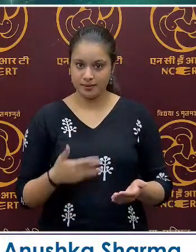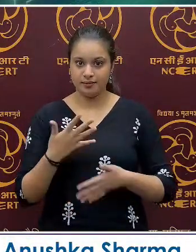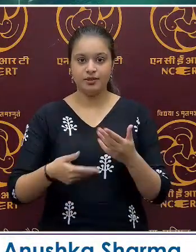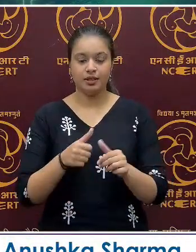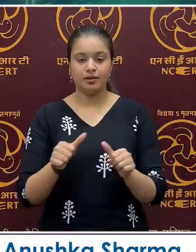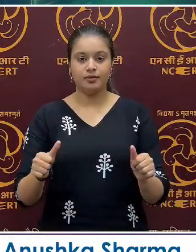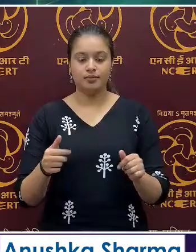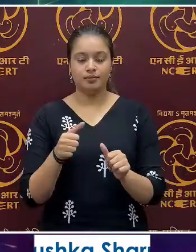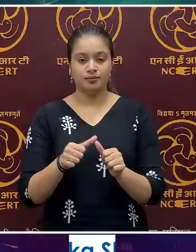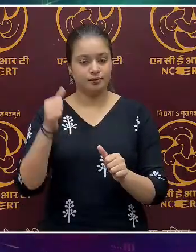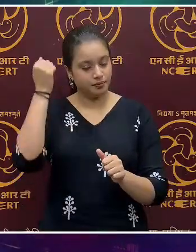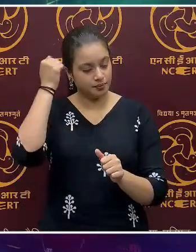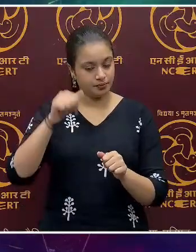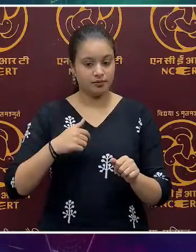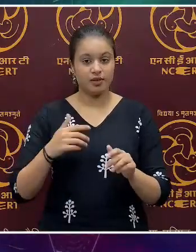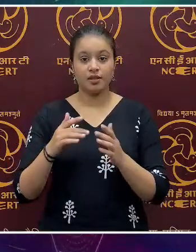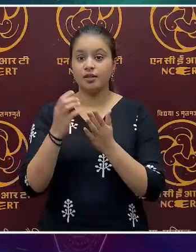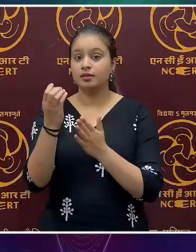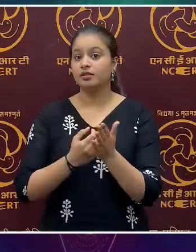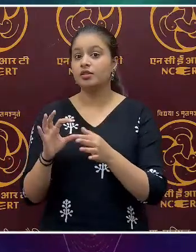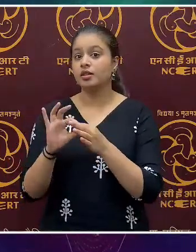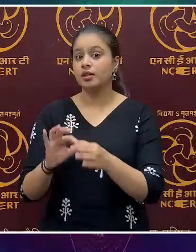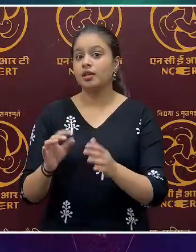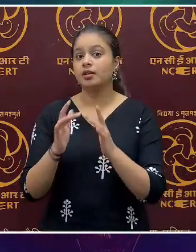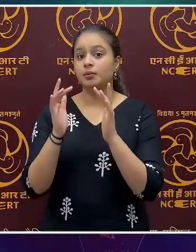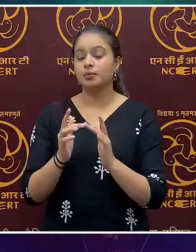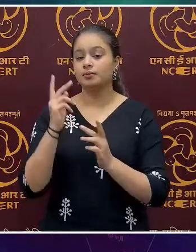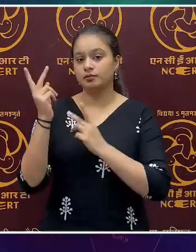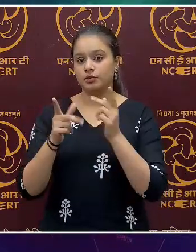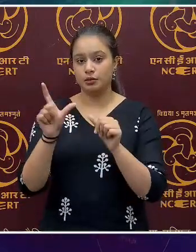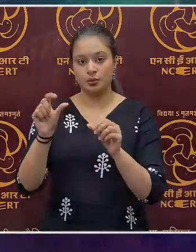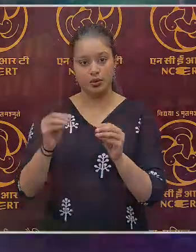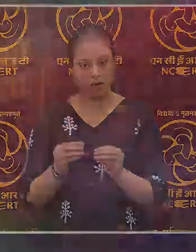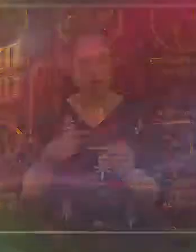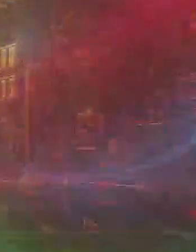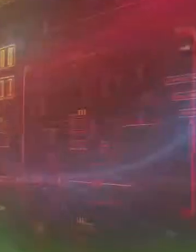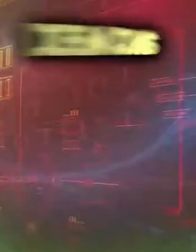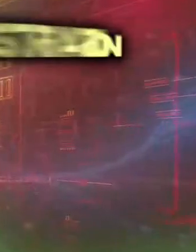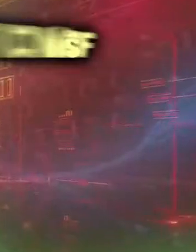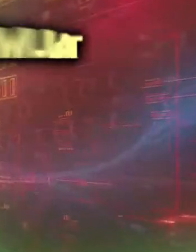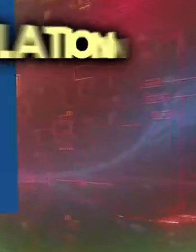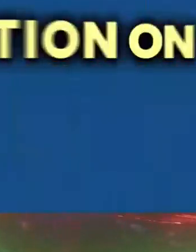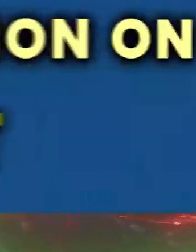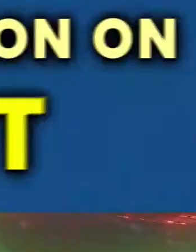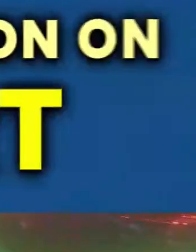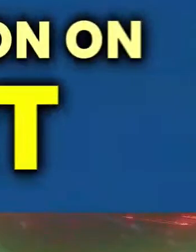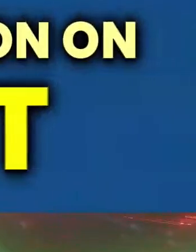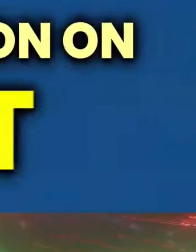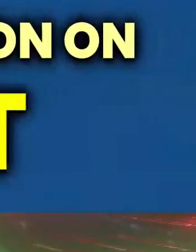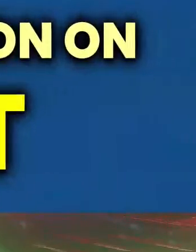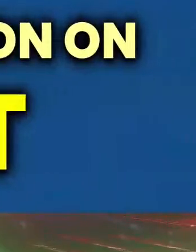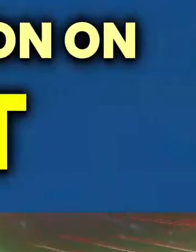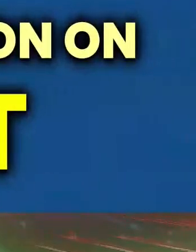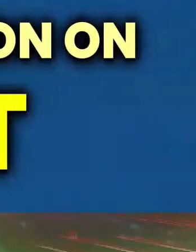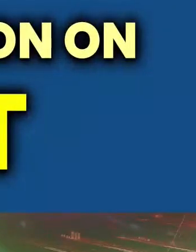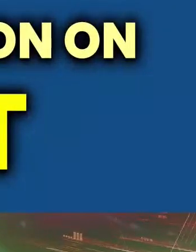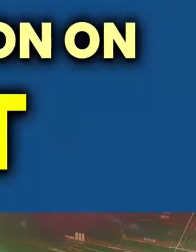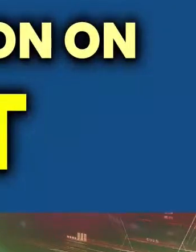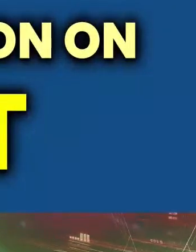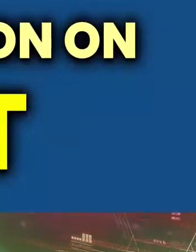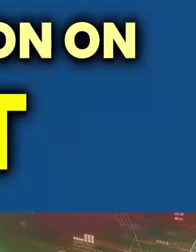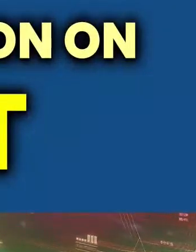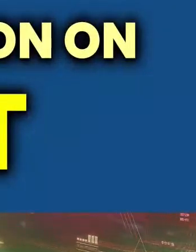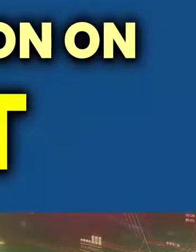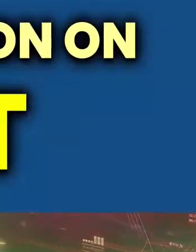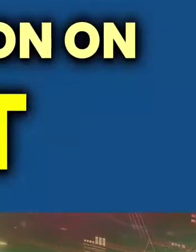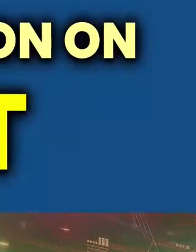this session is for virtual labs, and the topic that we are going to discuss today in this specific session is quite important. The topic is